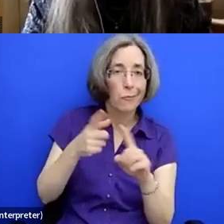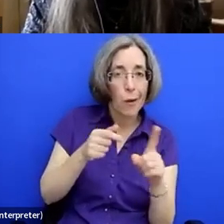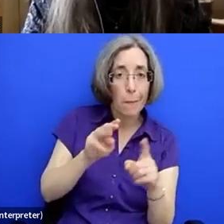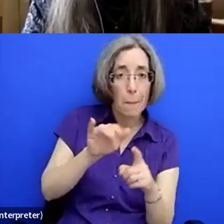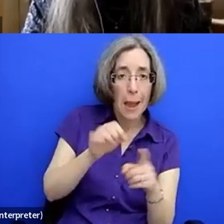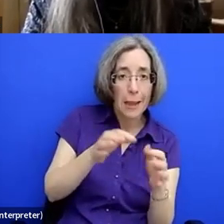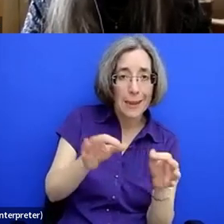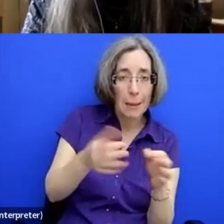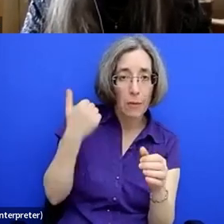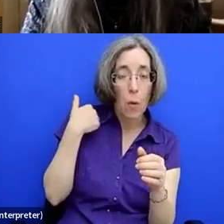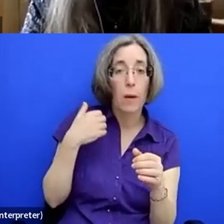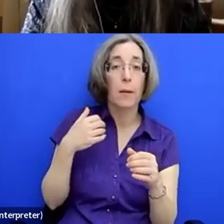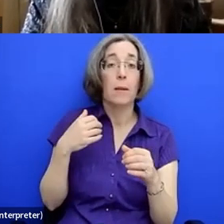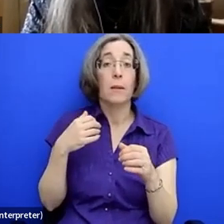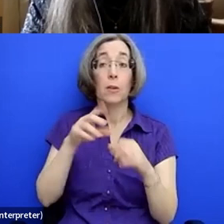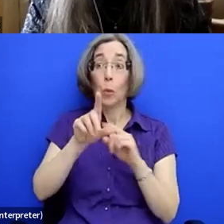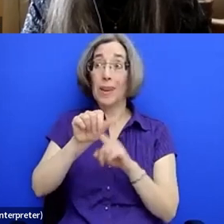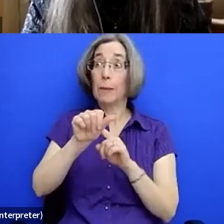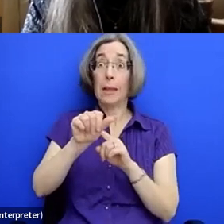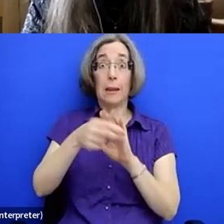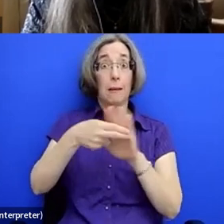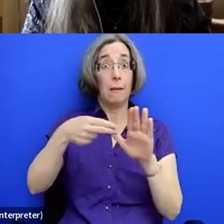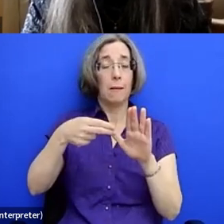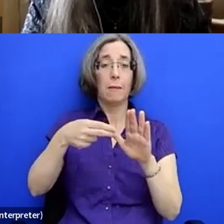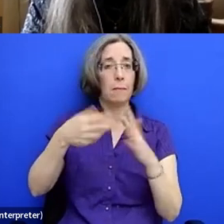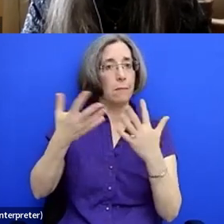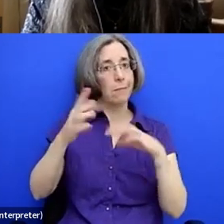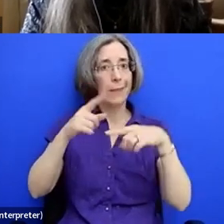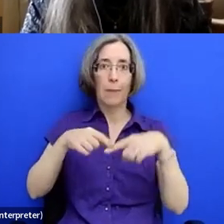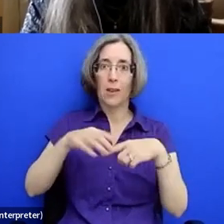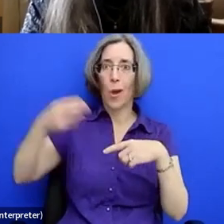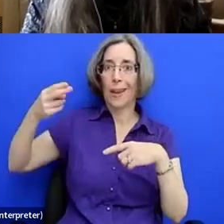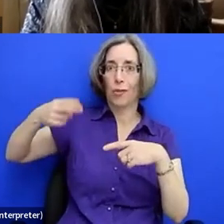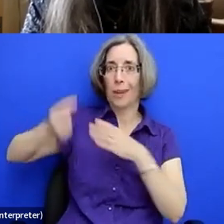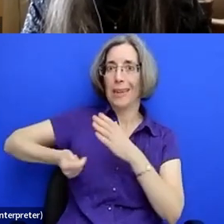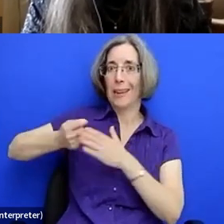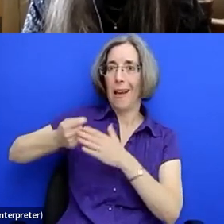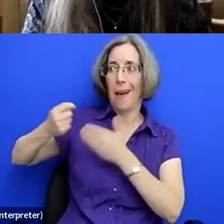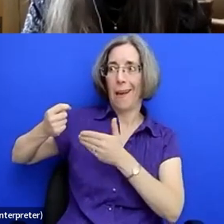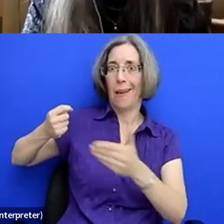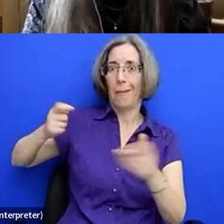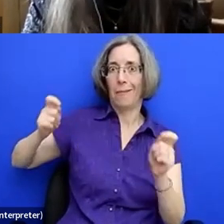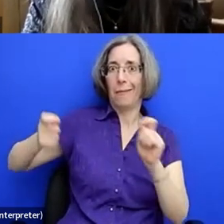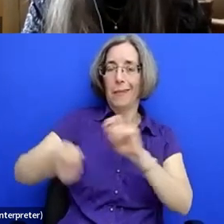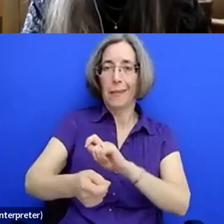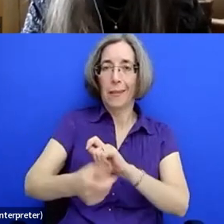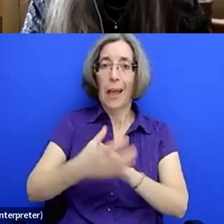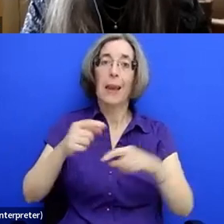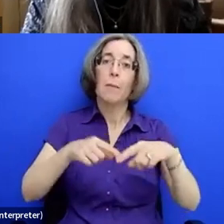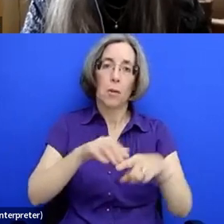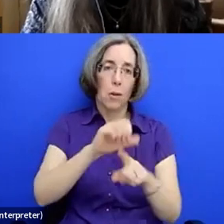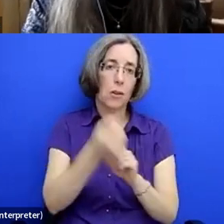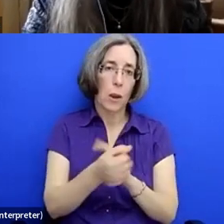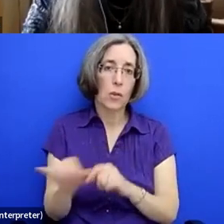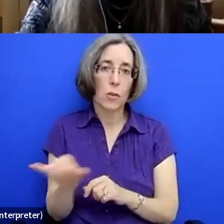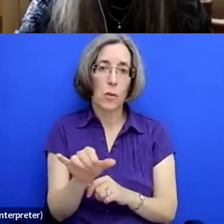contingent. And it very much is situational. And I think it also is